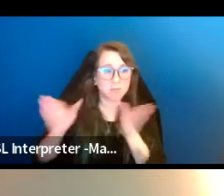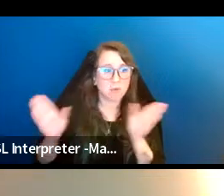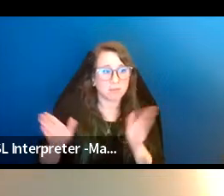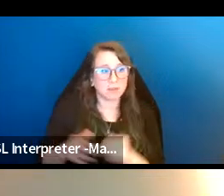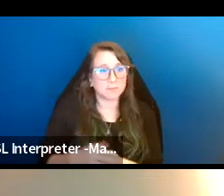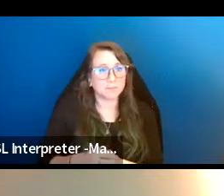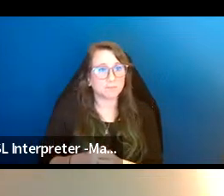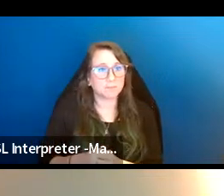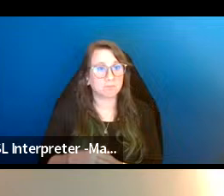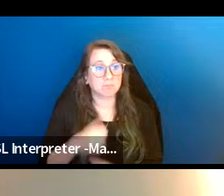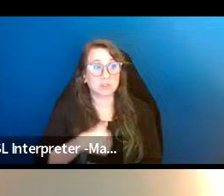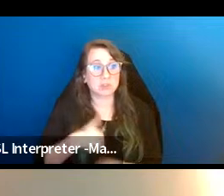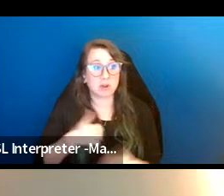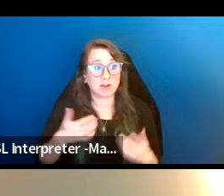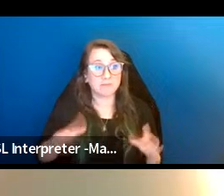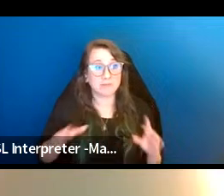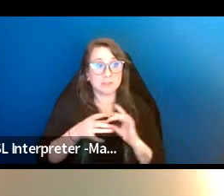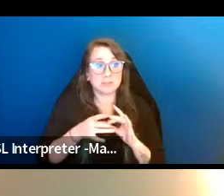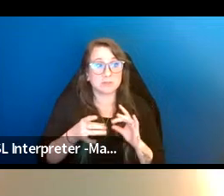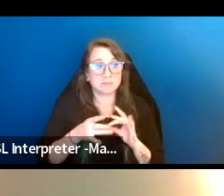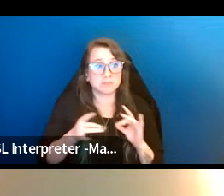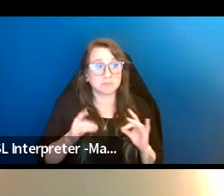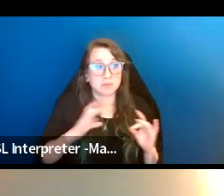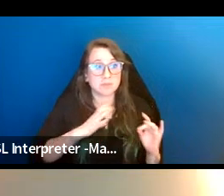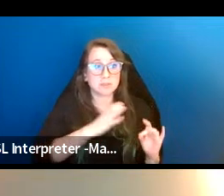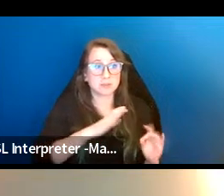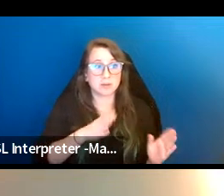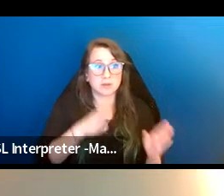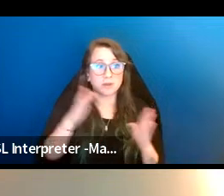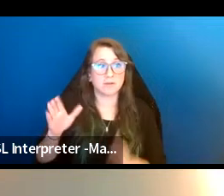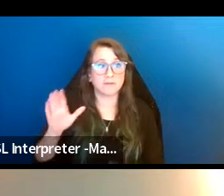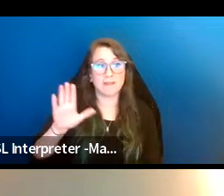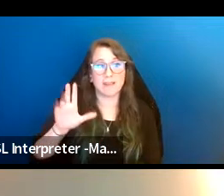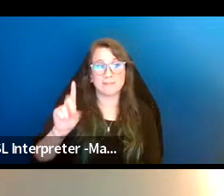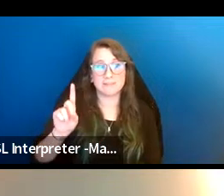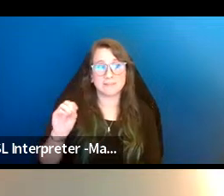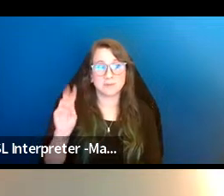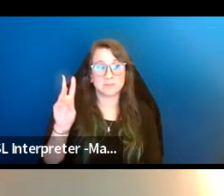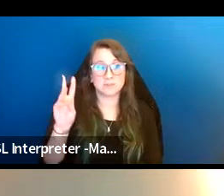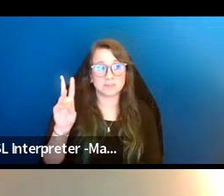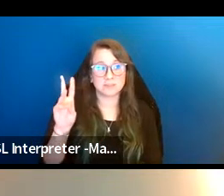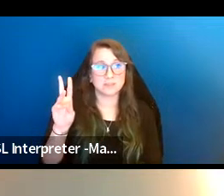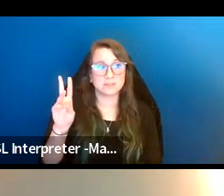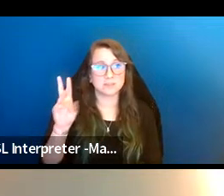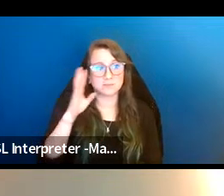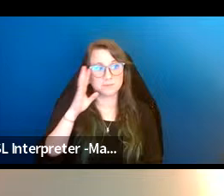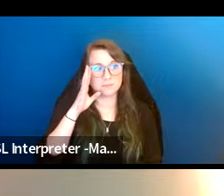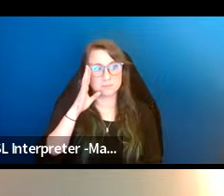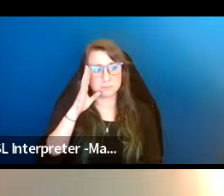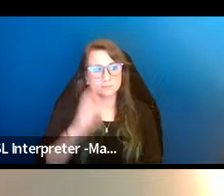Any other? I'm sorry. Was that it, Commissioner Rose? That was it. Okay. 5D06.